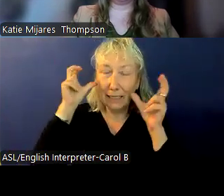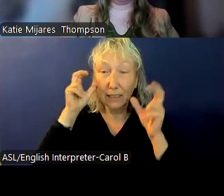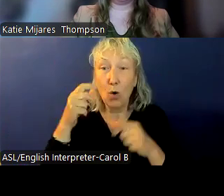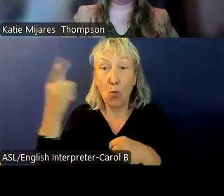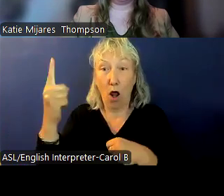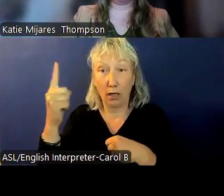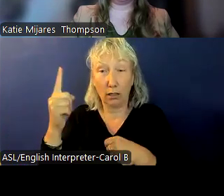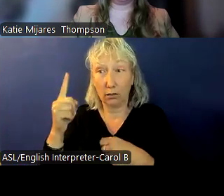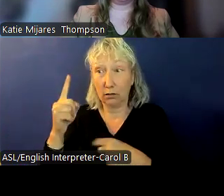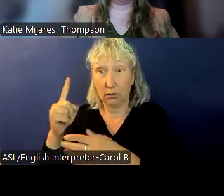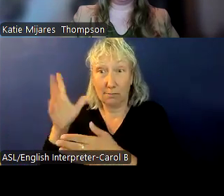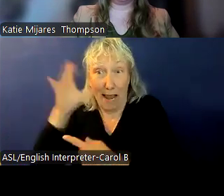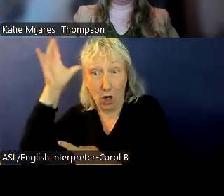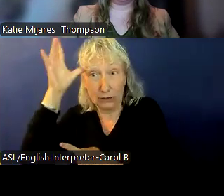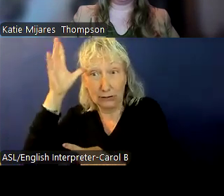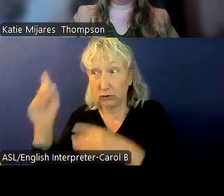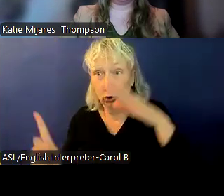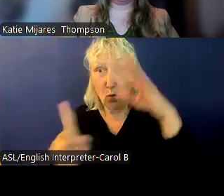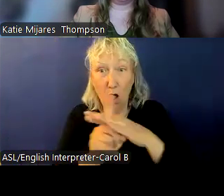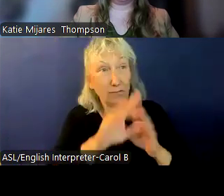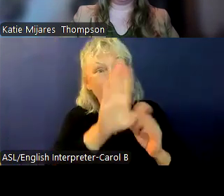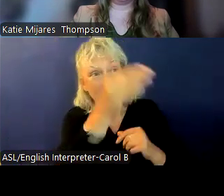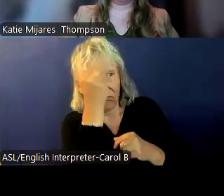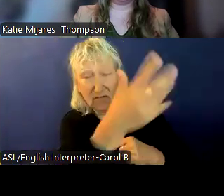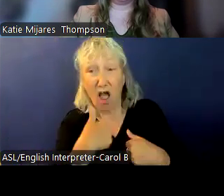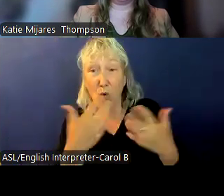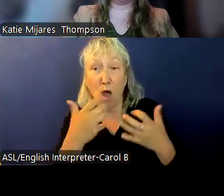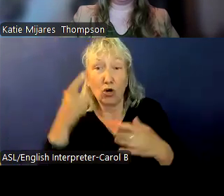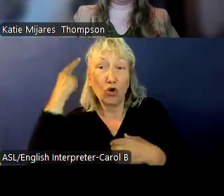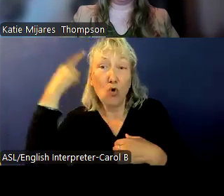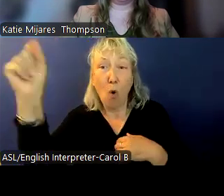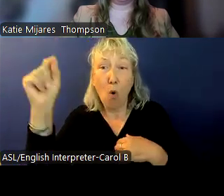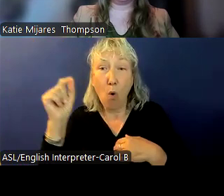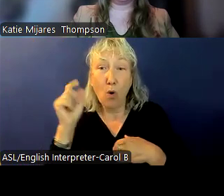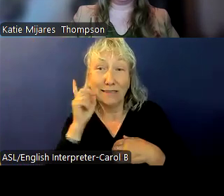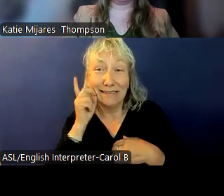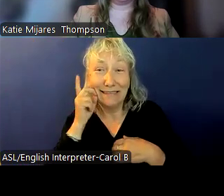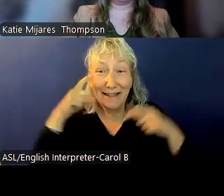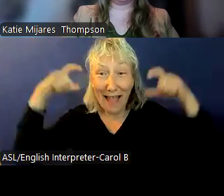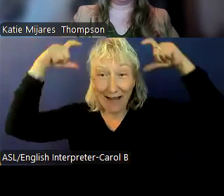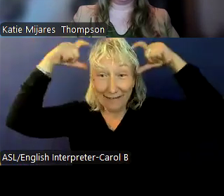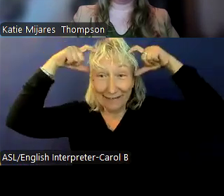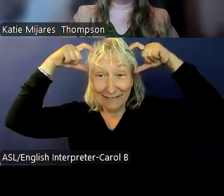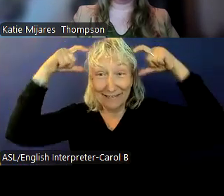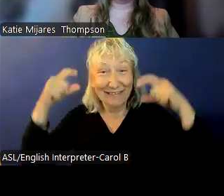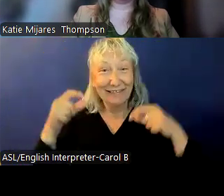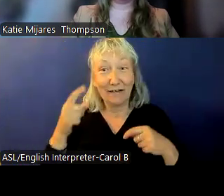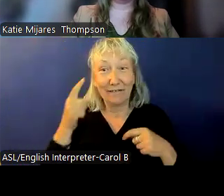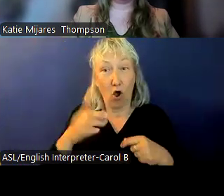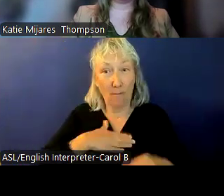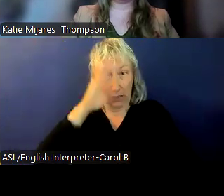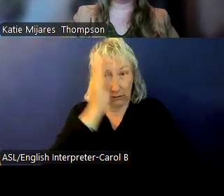child that said, I'd love to take my son to Disneyland. Can I use the money in the ABLE account to take my son to Disneyland.